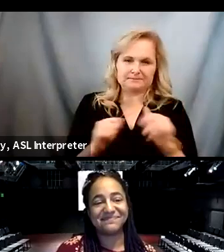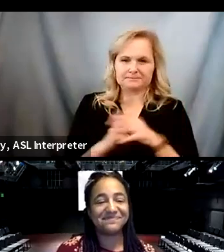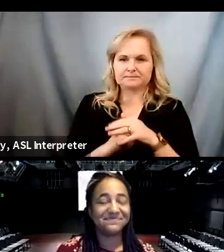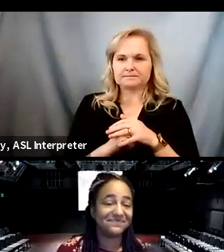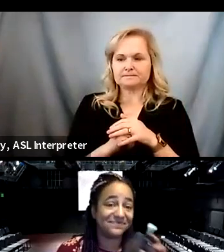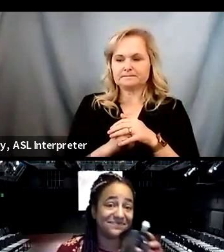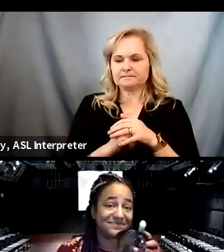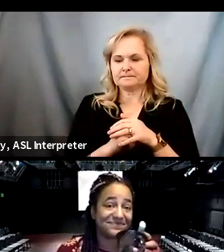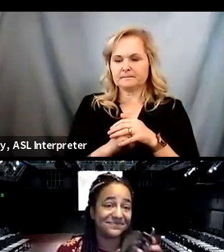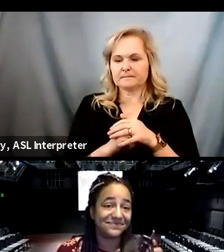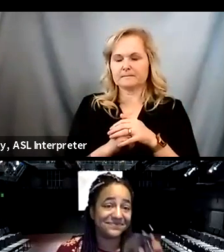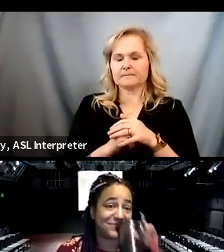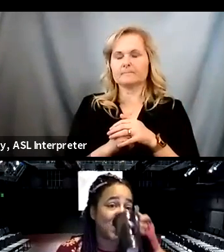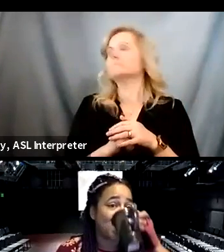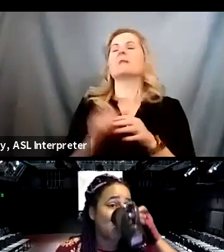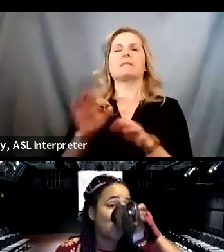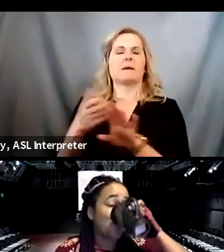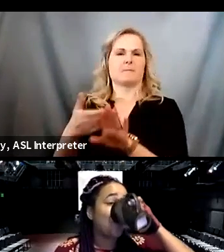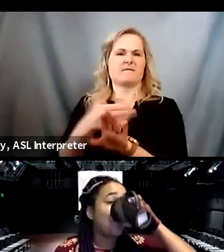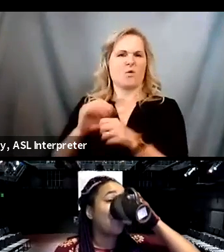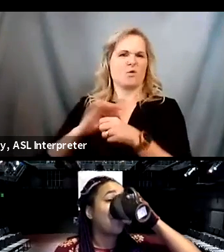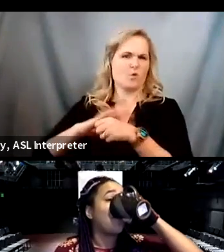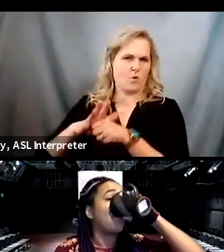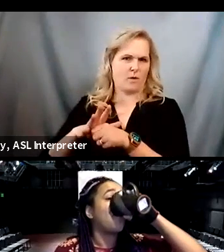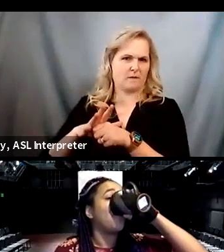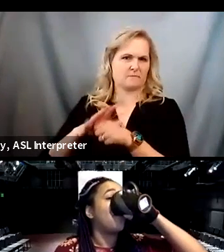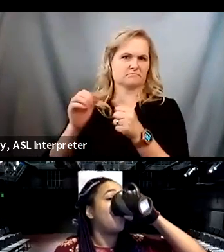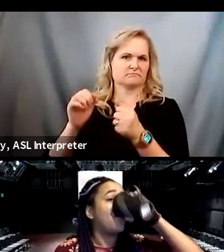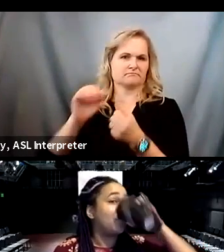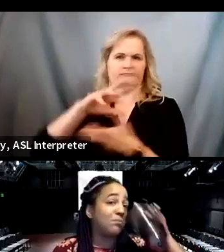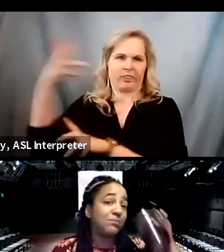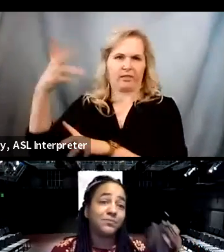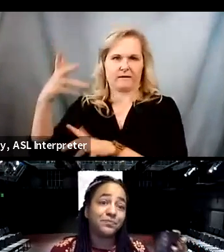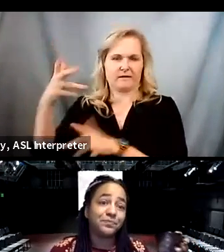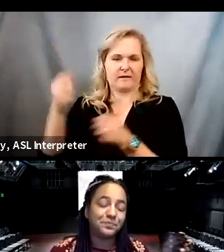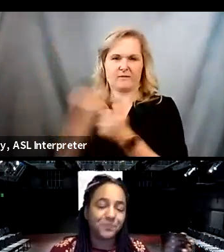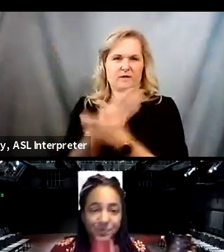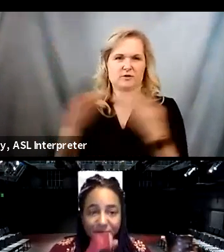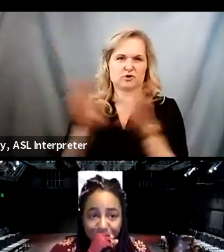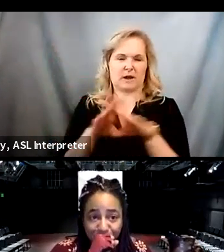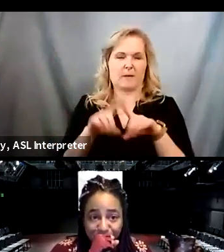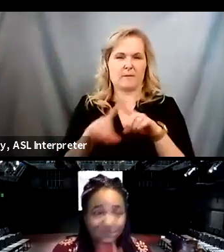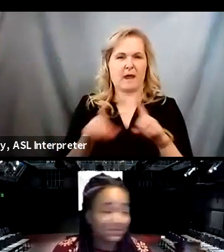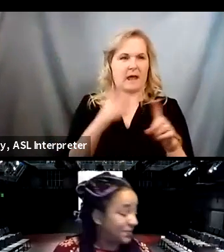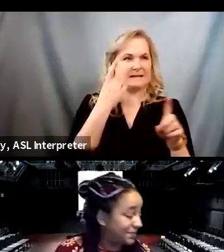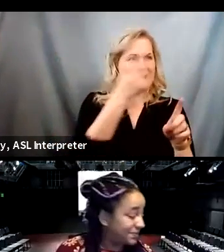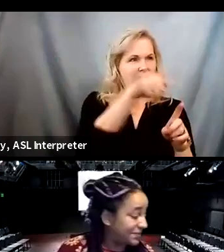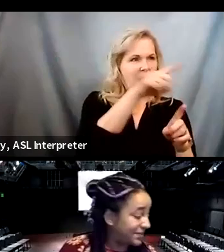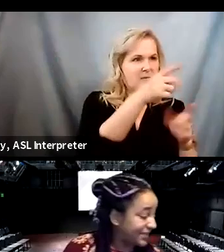But it was before it, before everything shut down. But I see them,